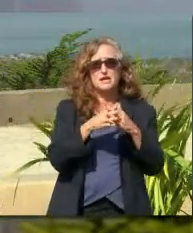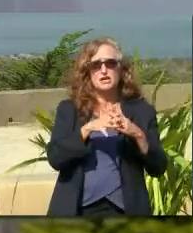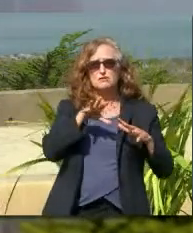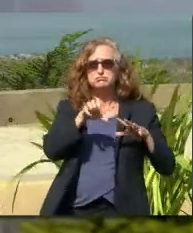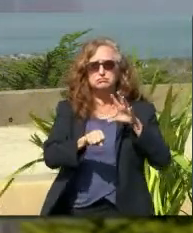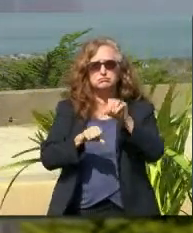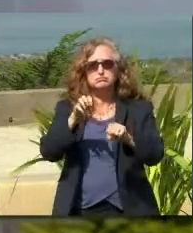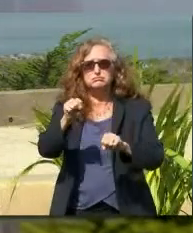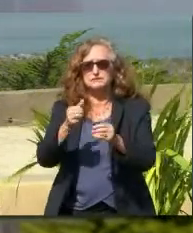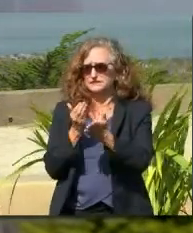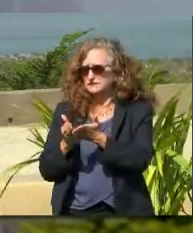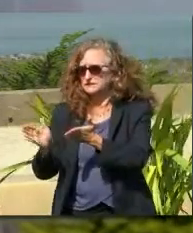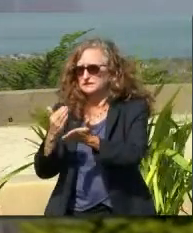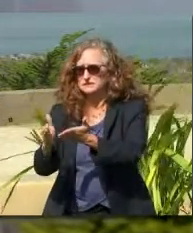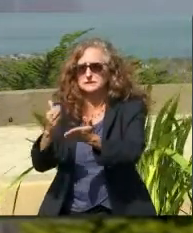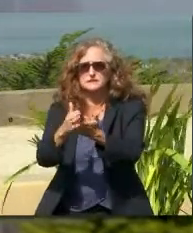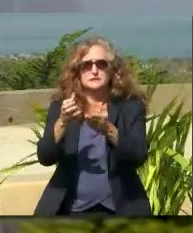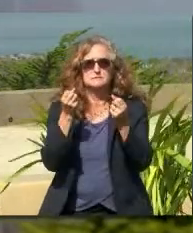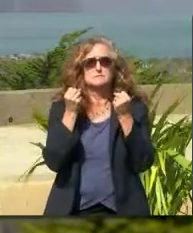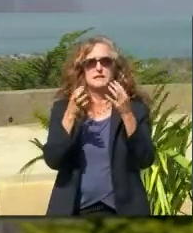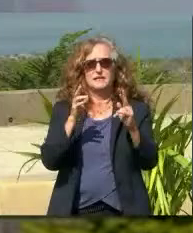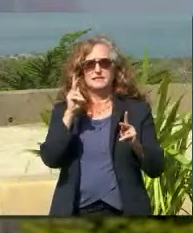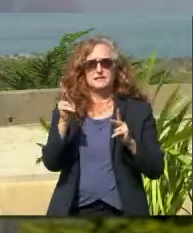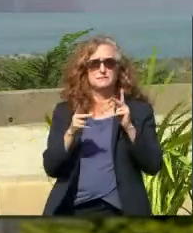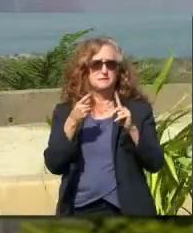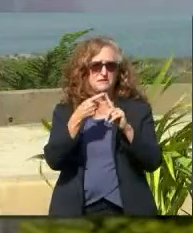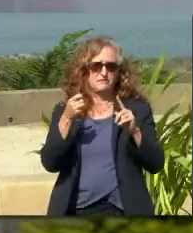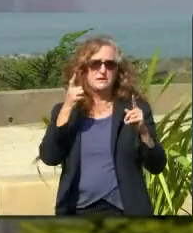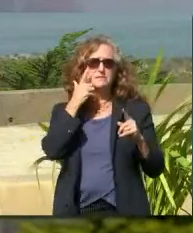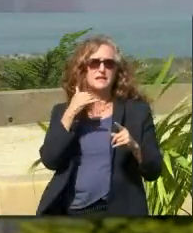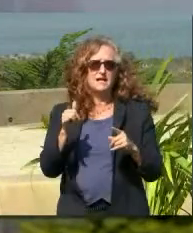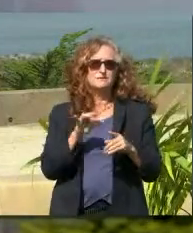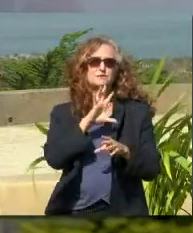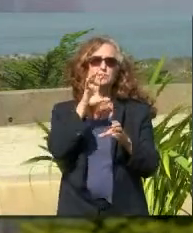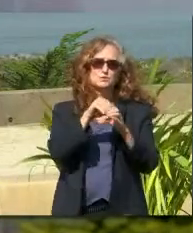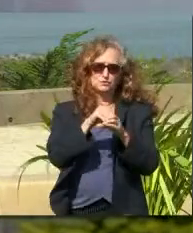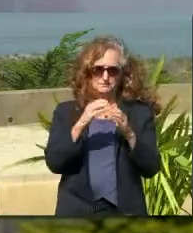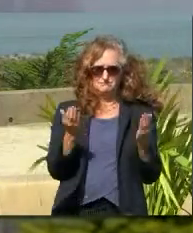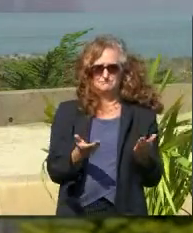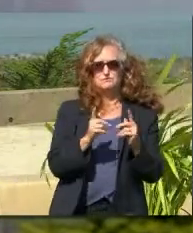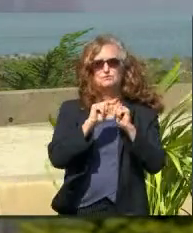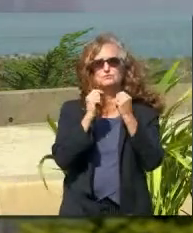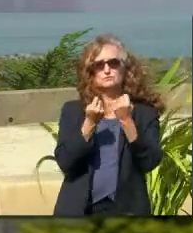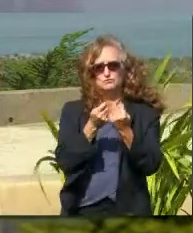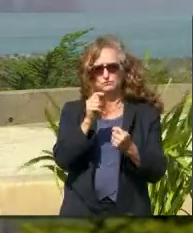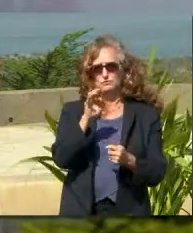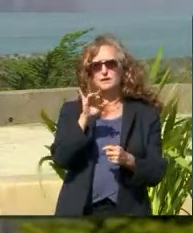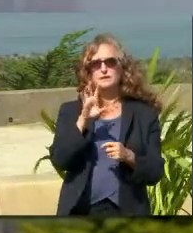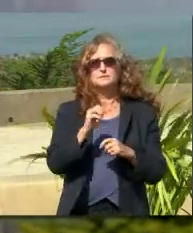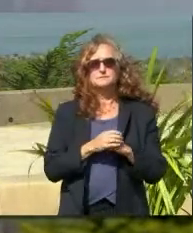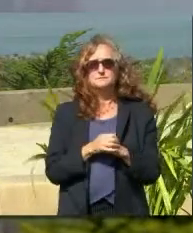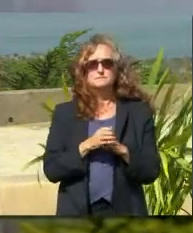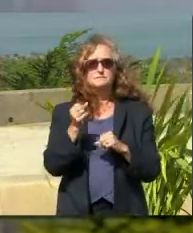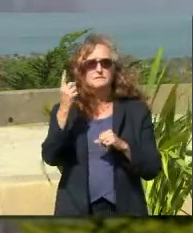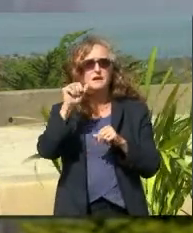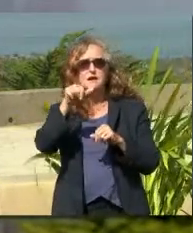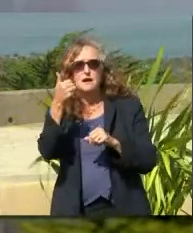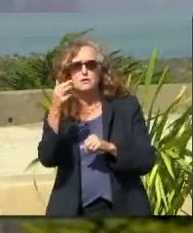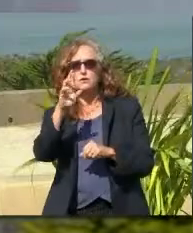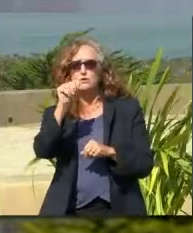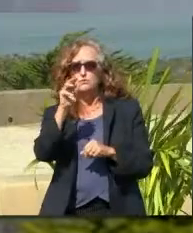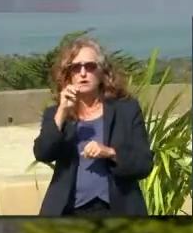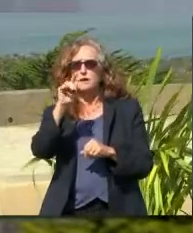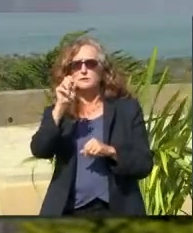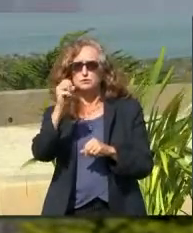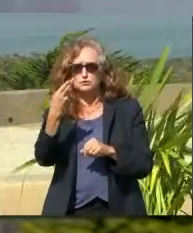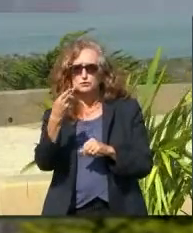and eradicated native peoples across California, including the Yelamu. However, a few other Ramaytush Ohlone families